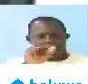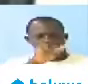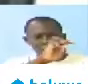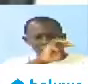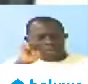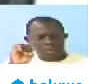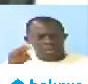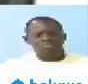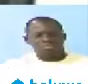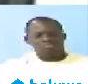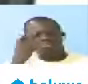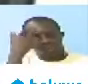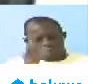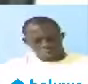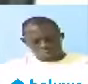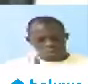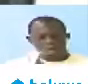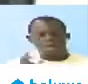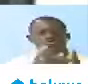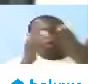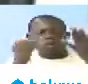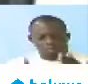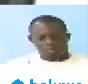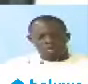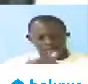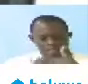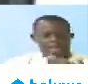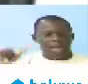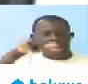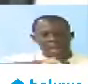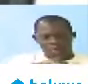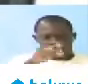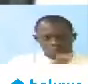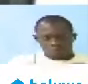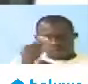we were some of the people at that at the airport that time.